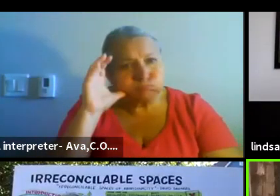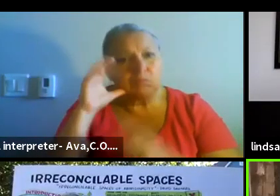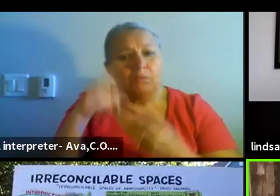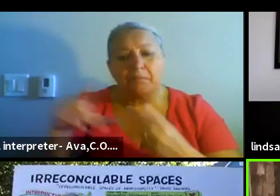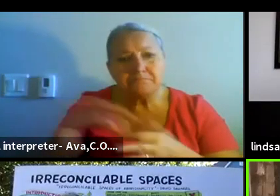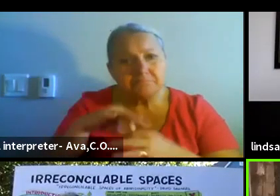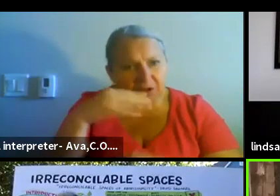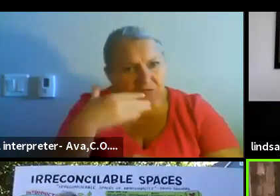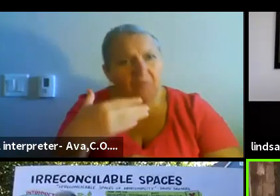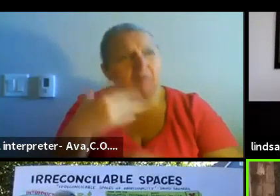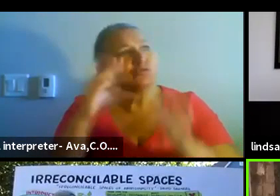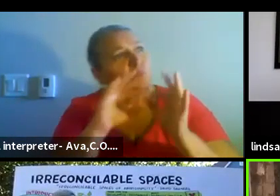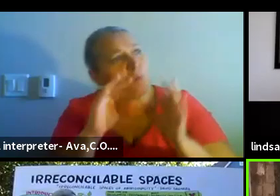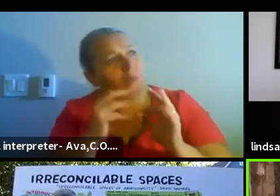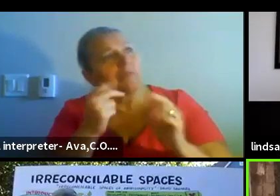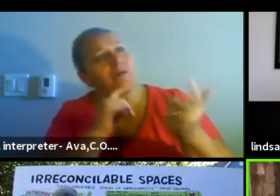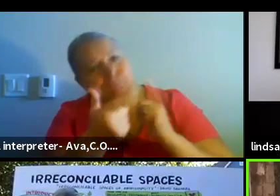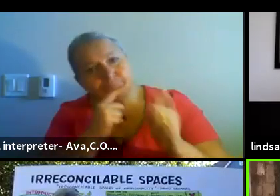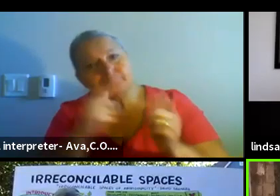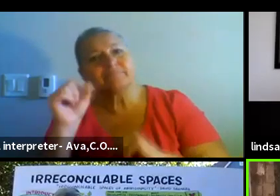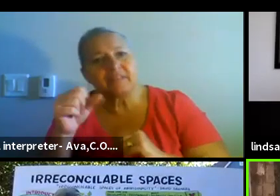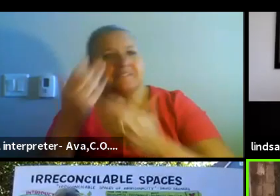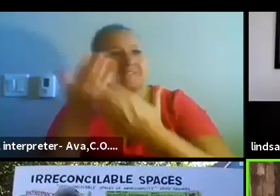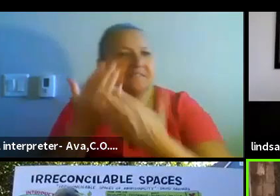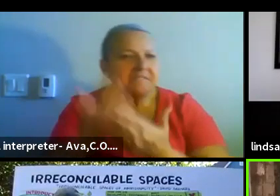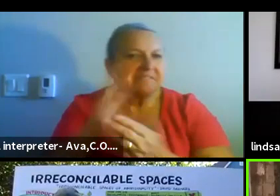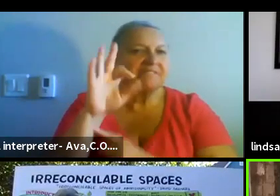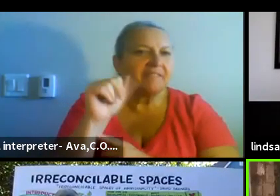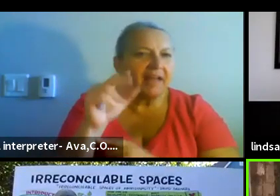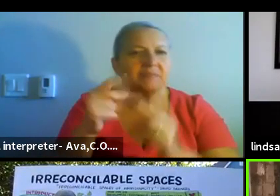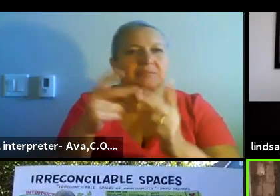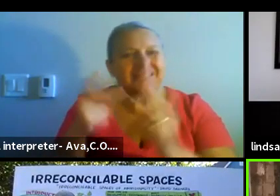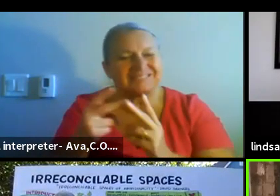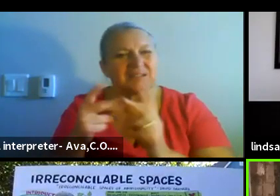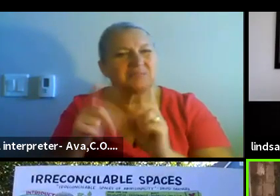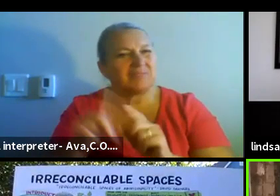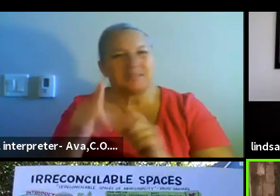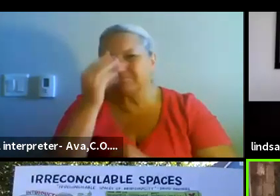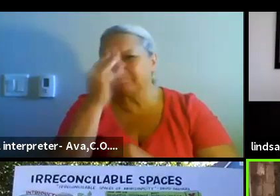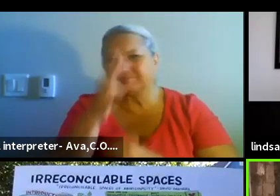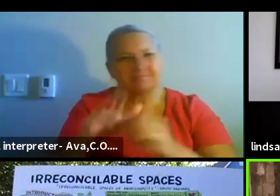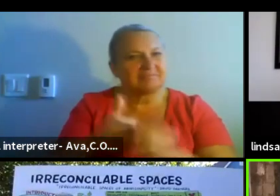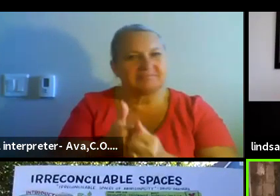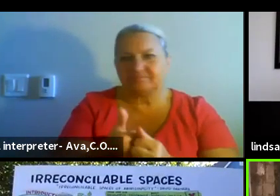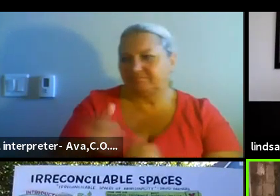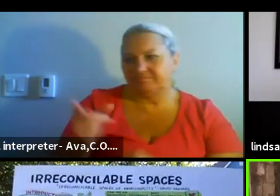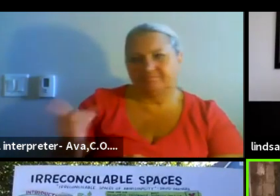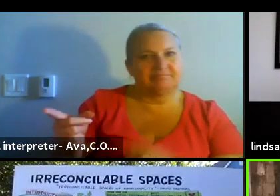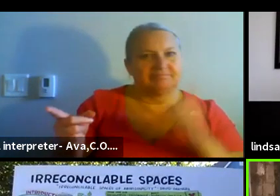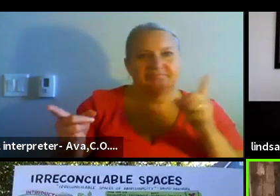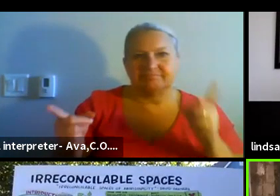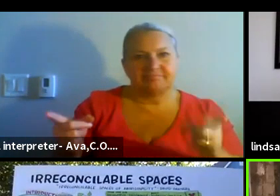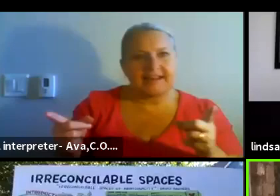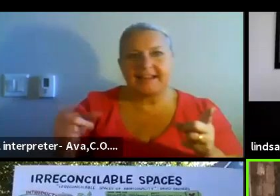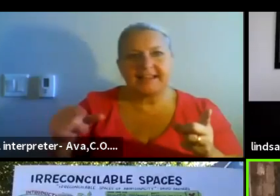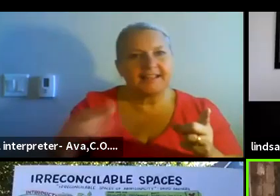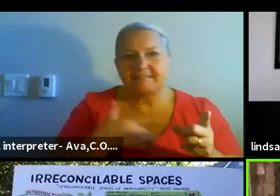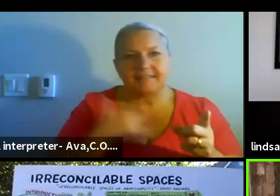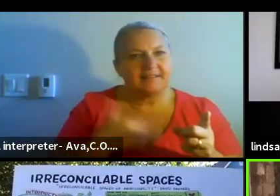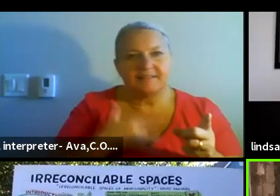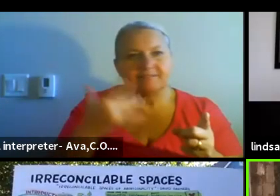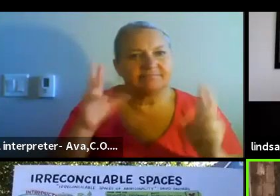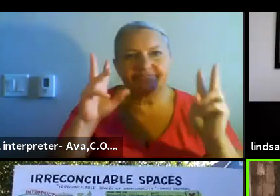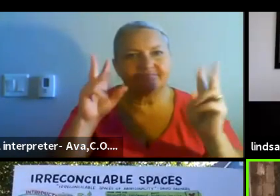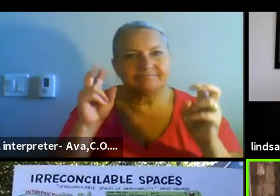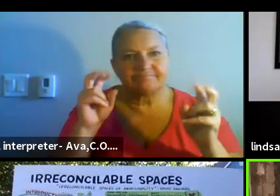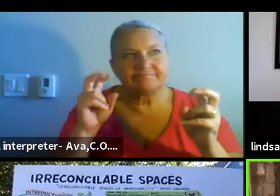those stories, facts and events about place. But they don't yet have, or I believe that at that time, I